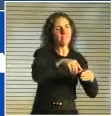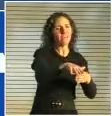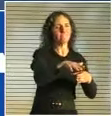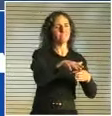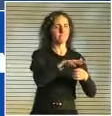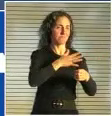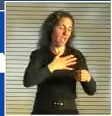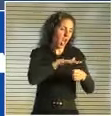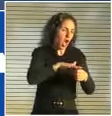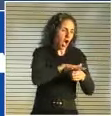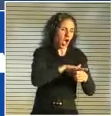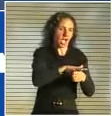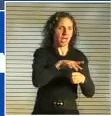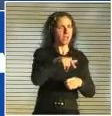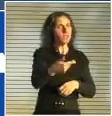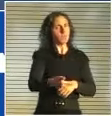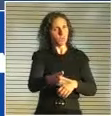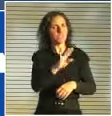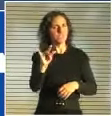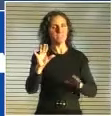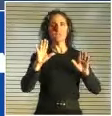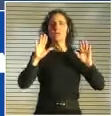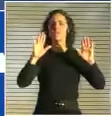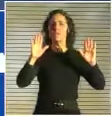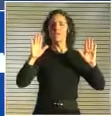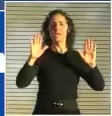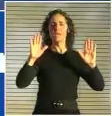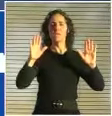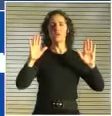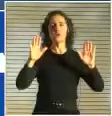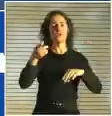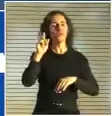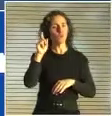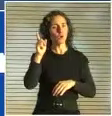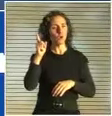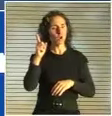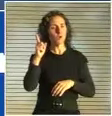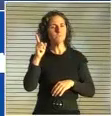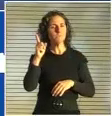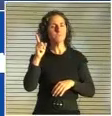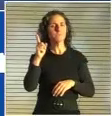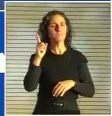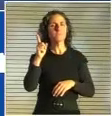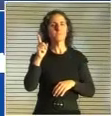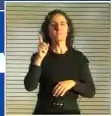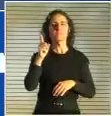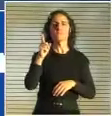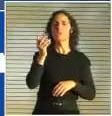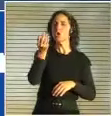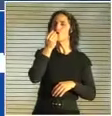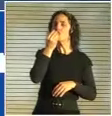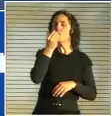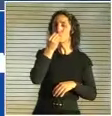local sourcing of food, which is what everyone talks about, right? But what about the local artisans and the craftspeople that are in your communities that could